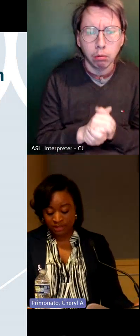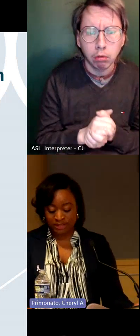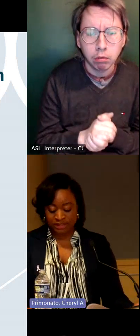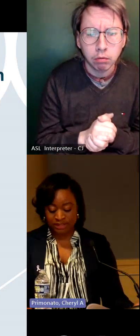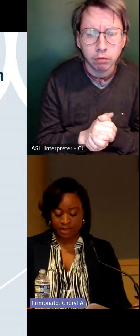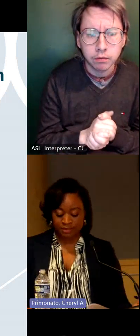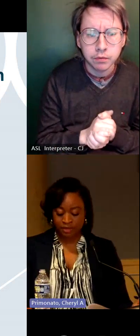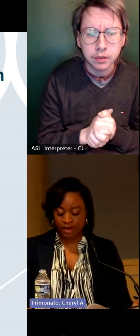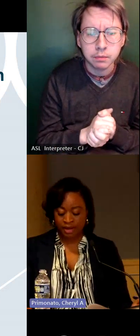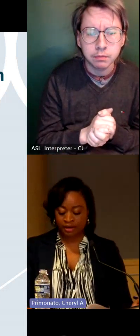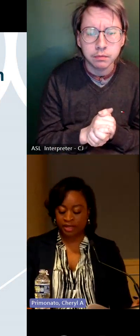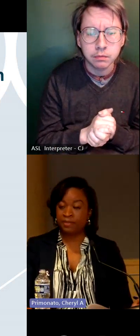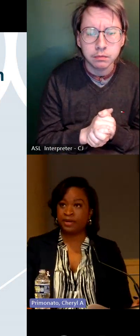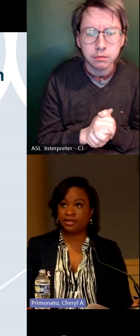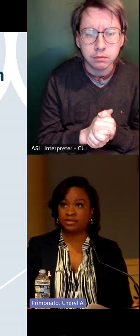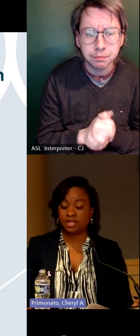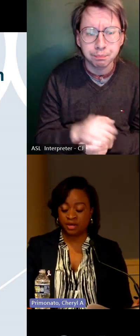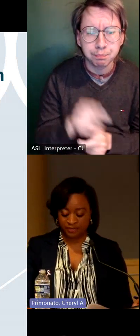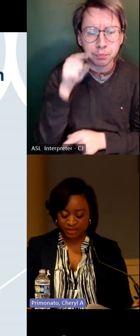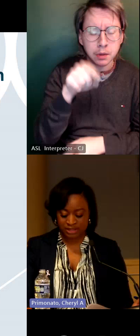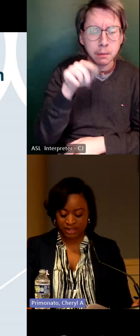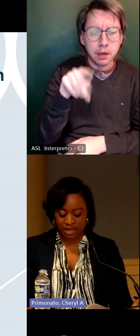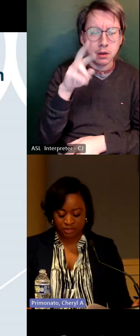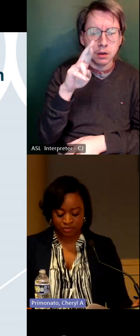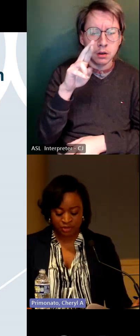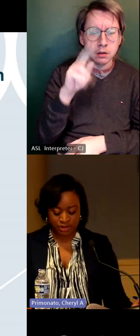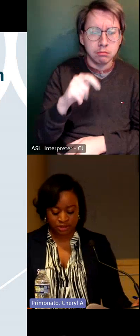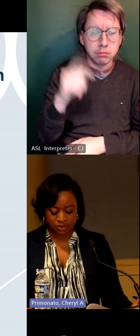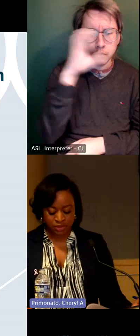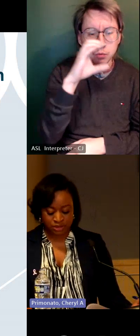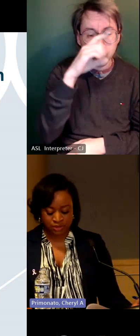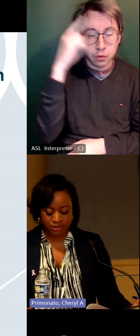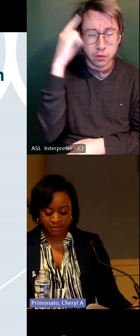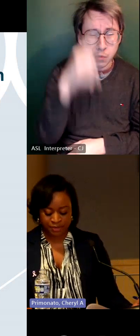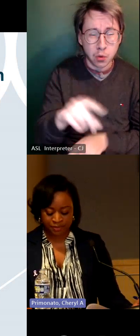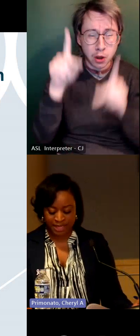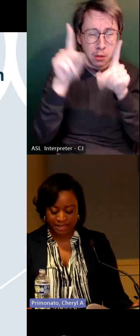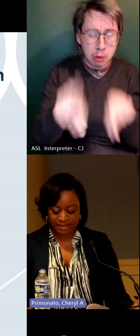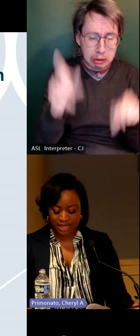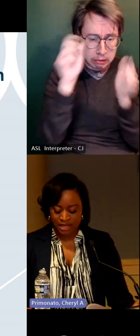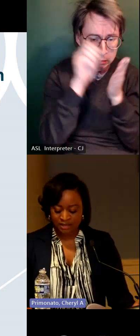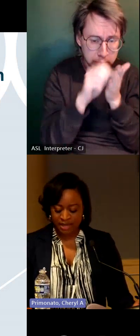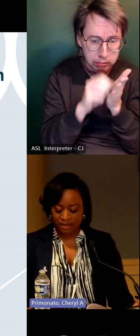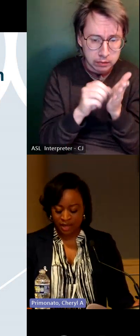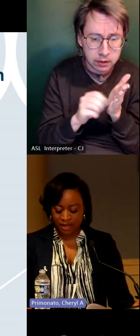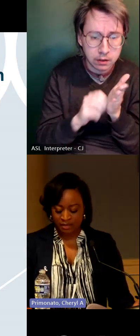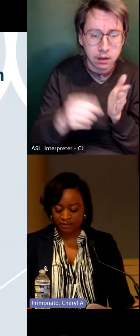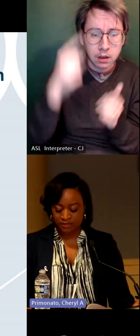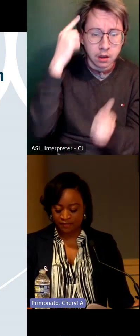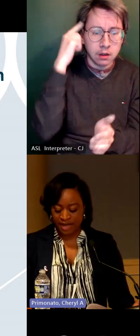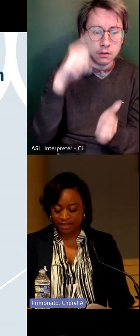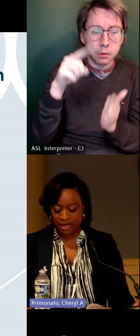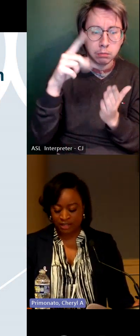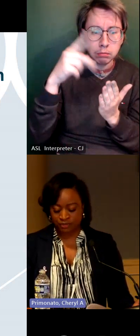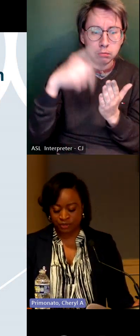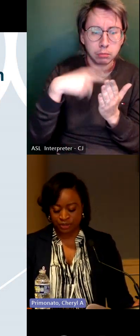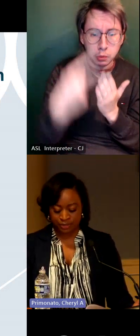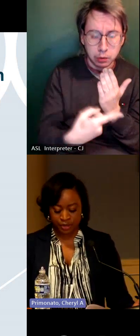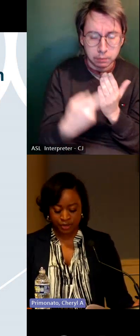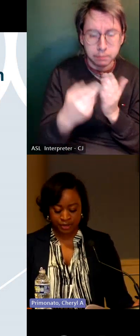So PRT seeks a record keeper to oversee contributions toward two separate plans that make up the